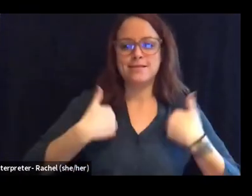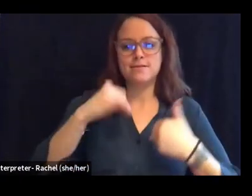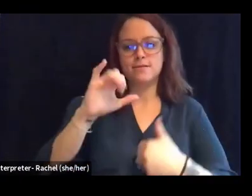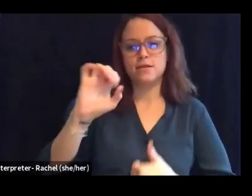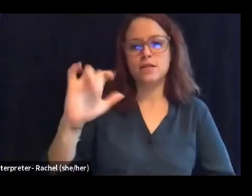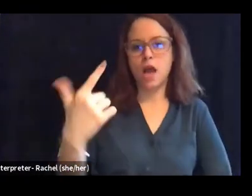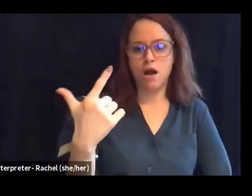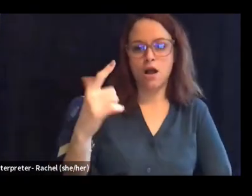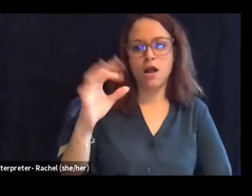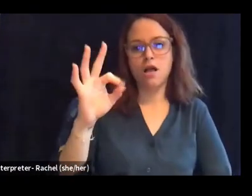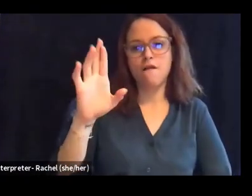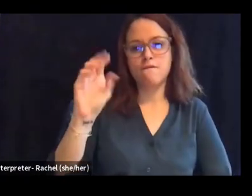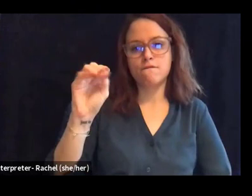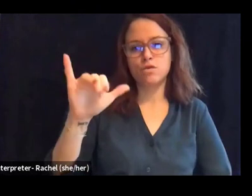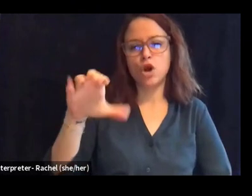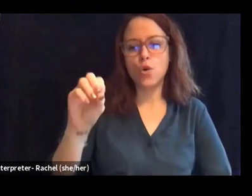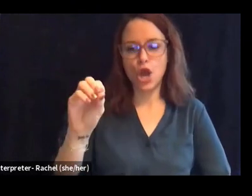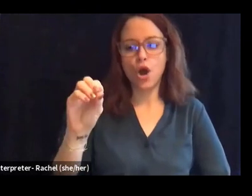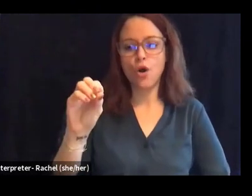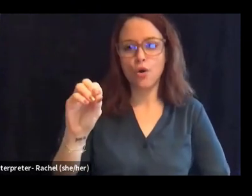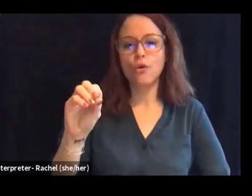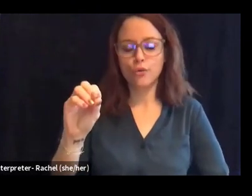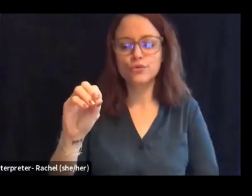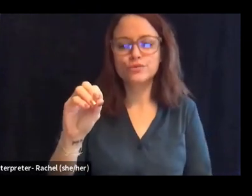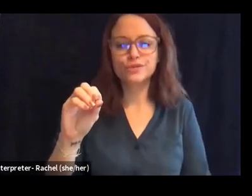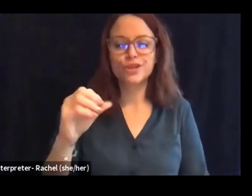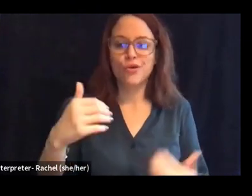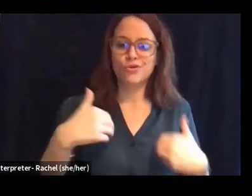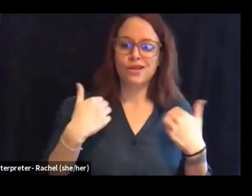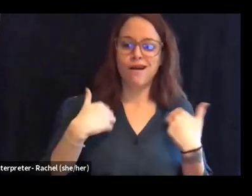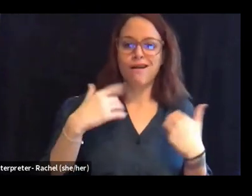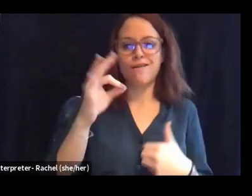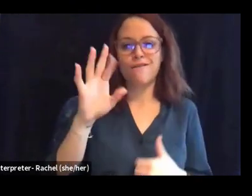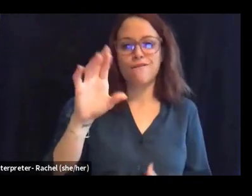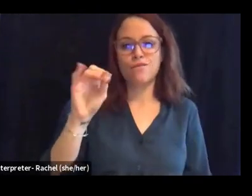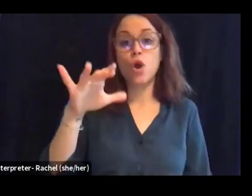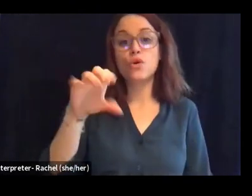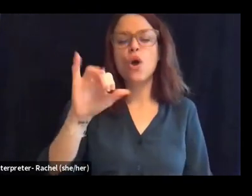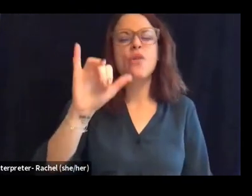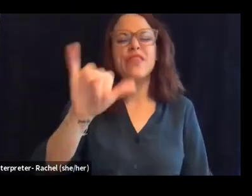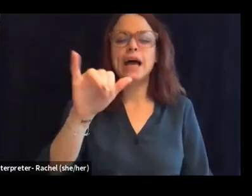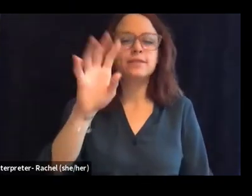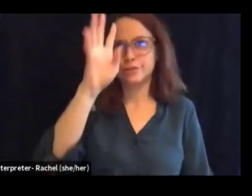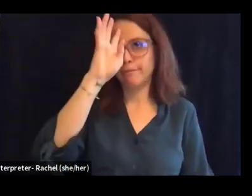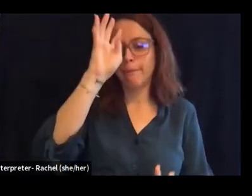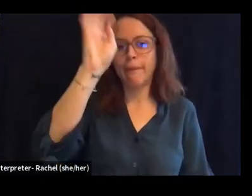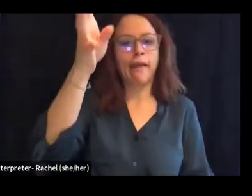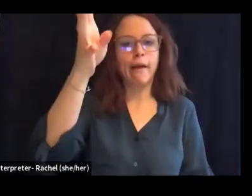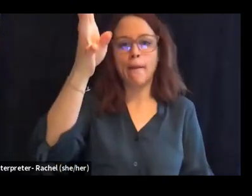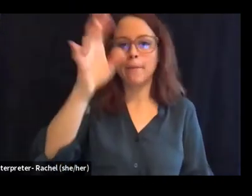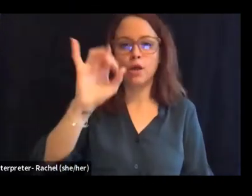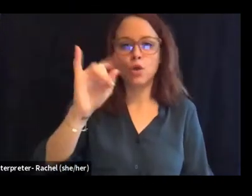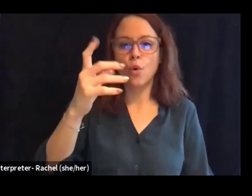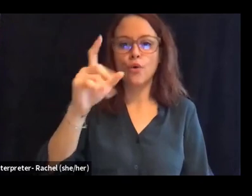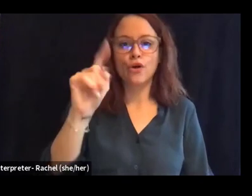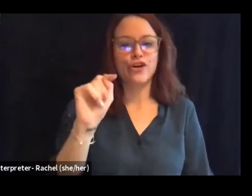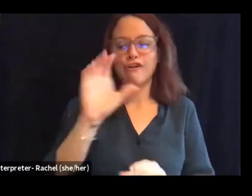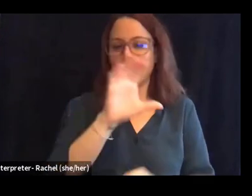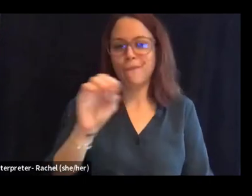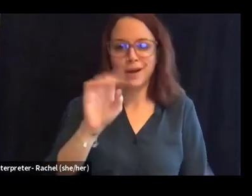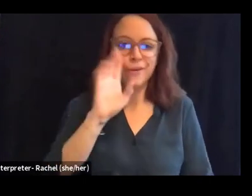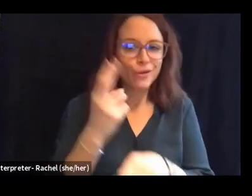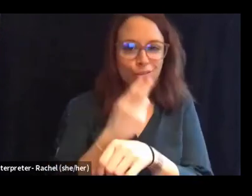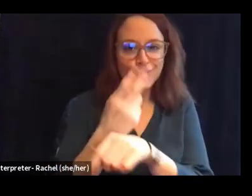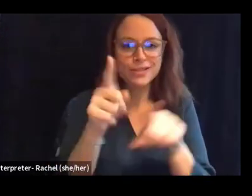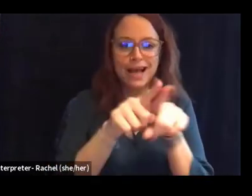of times because it's hard on the tongue. But Yum Froyo is a fictitious yogurt company that we're going to use as an example. And